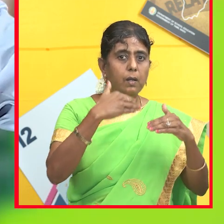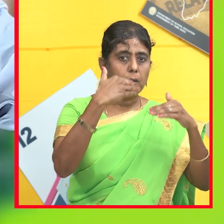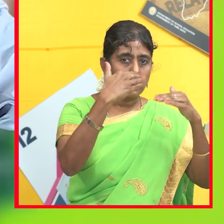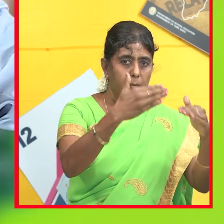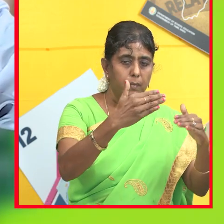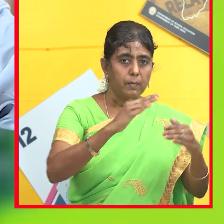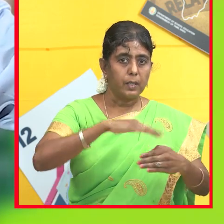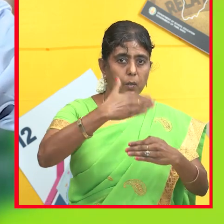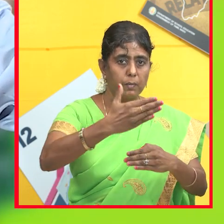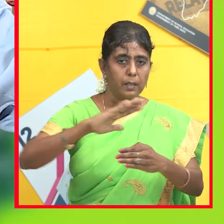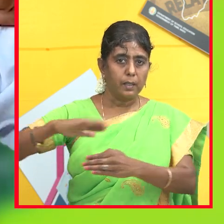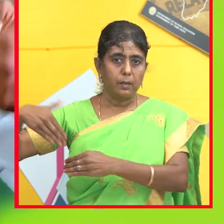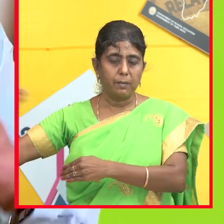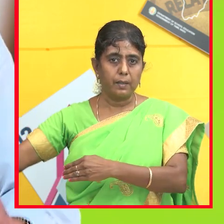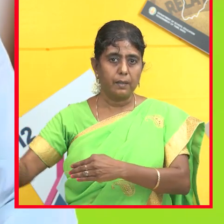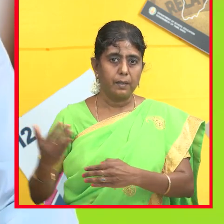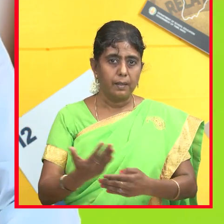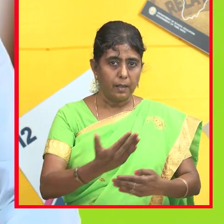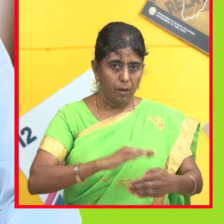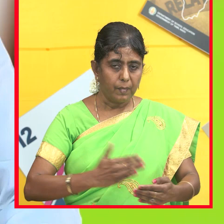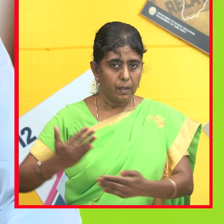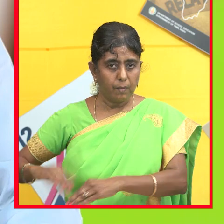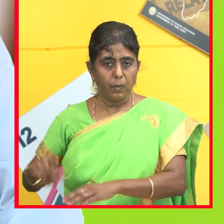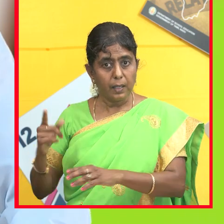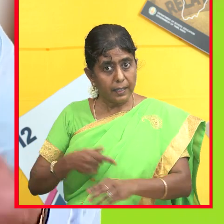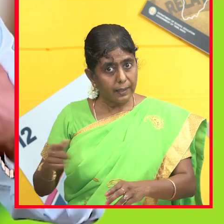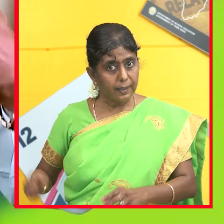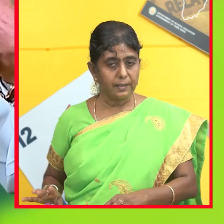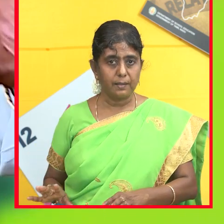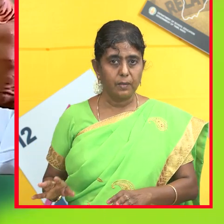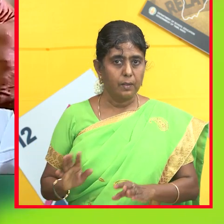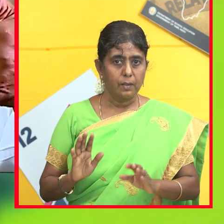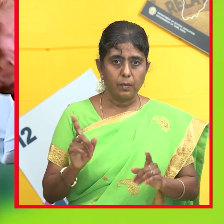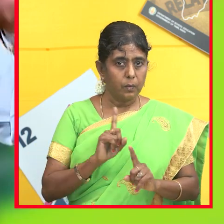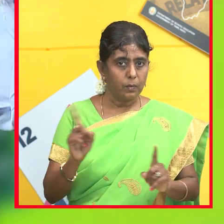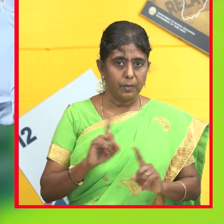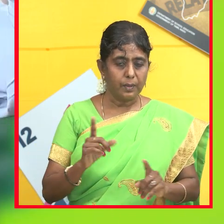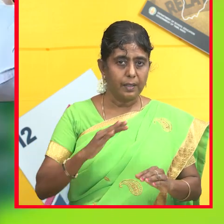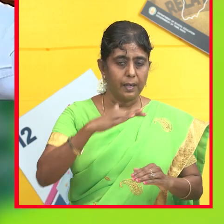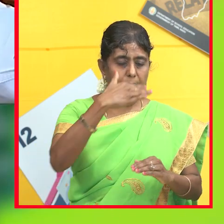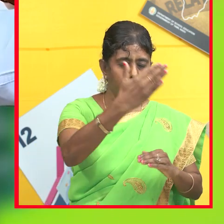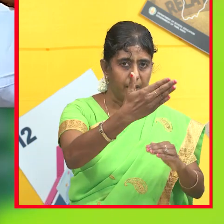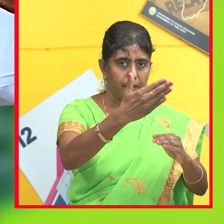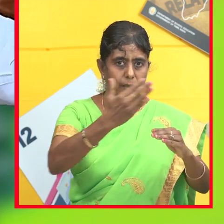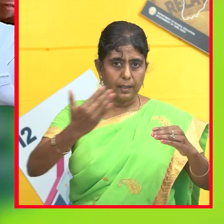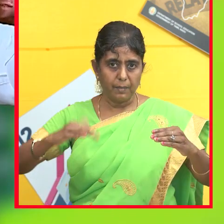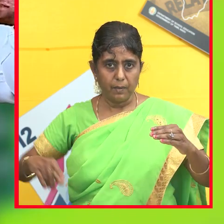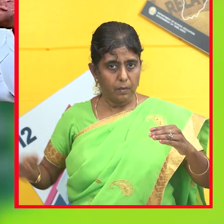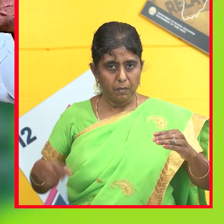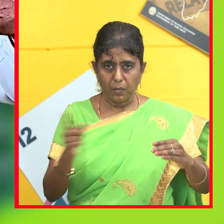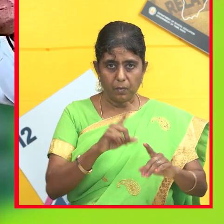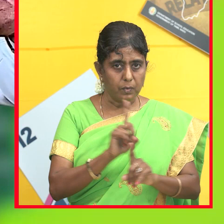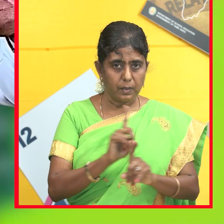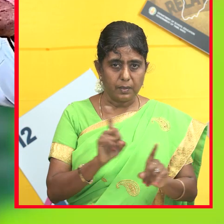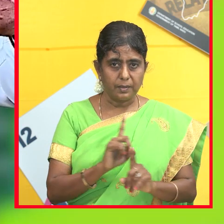numerator common factors only, denominator common factors only. We cannot cancel the numerator factor and the